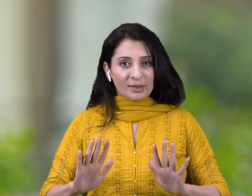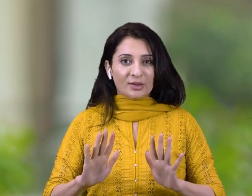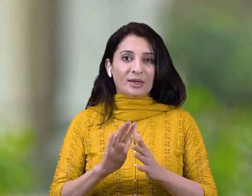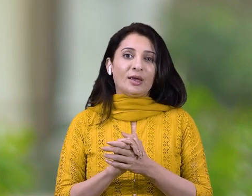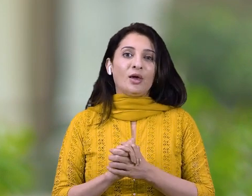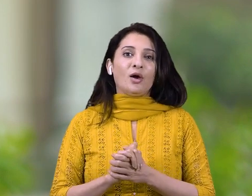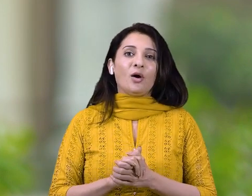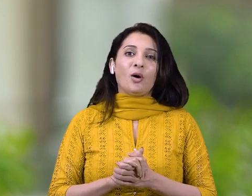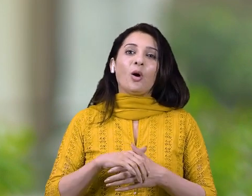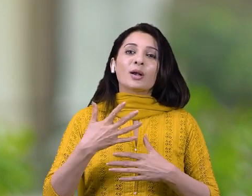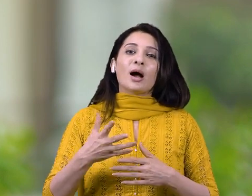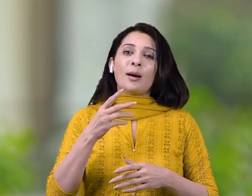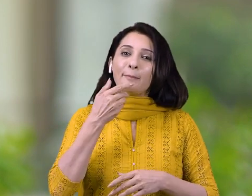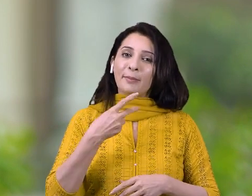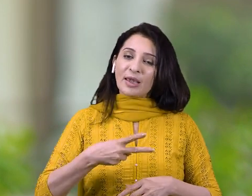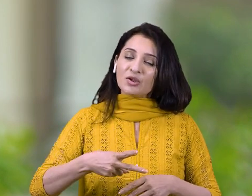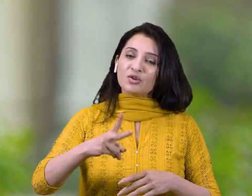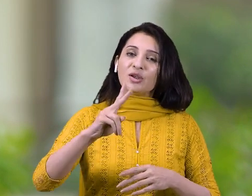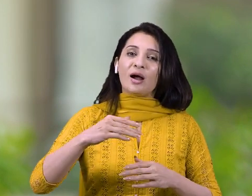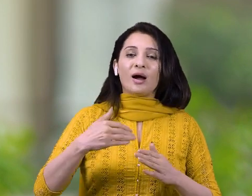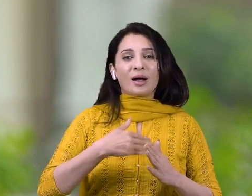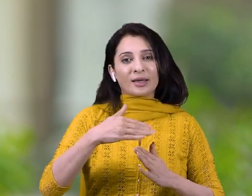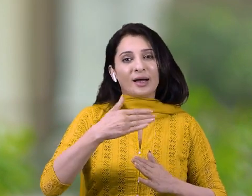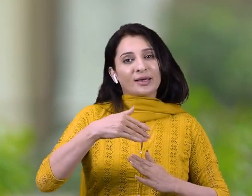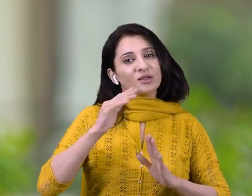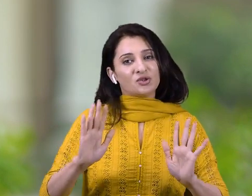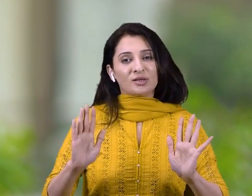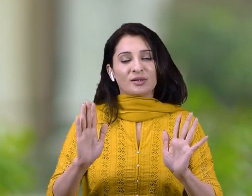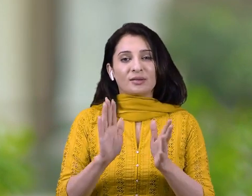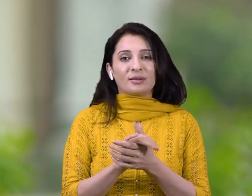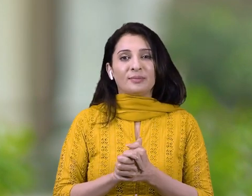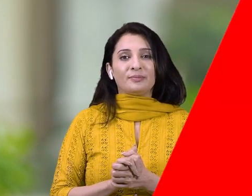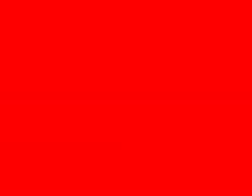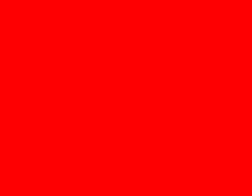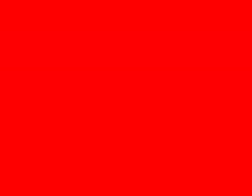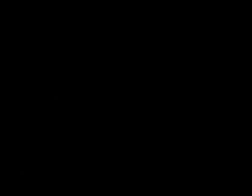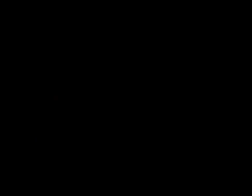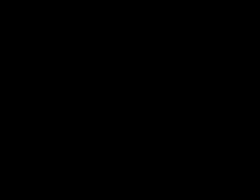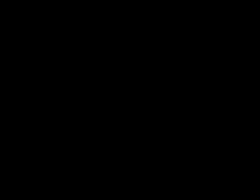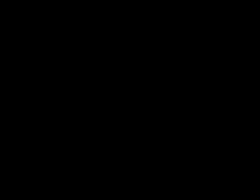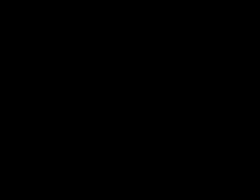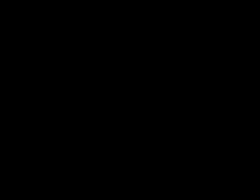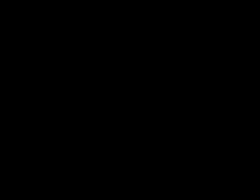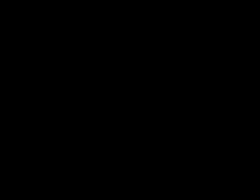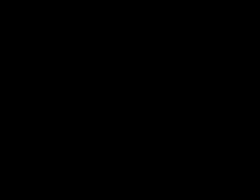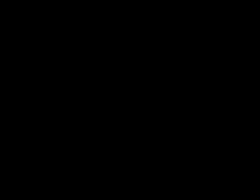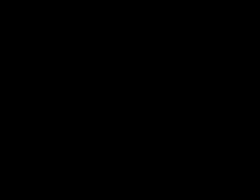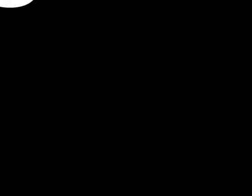And at the end of the day, that's essentially what matters when you want to move forward in life.